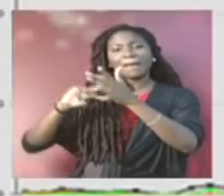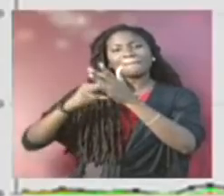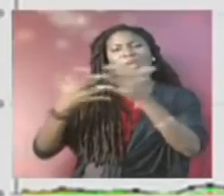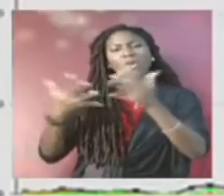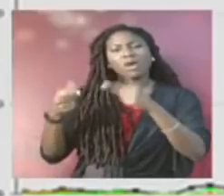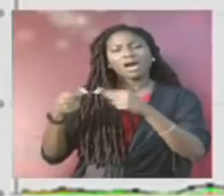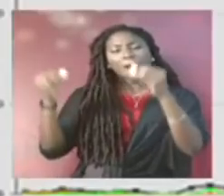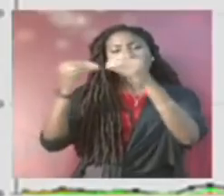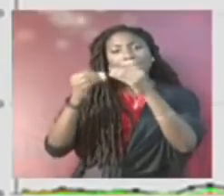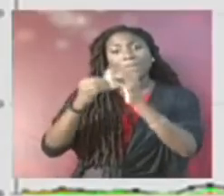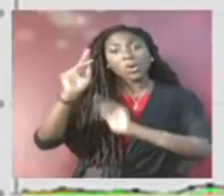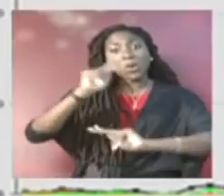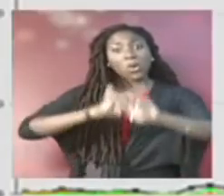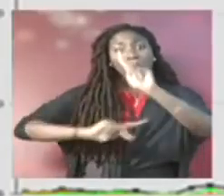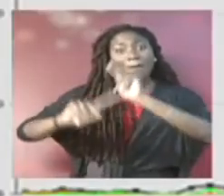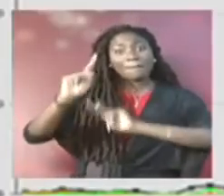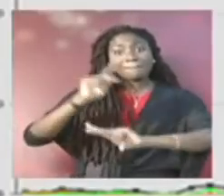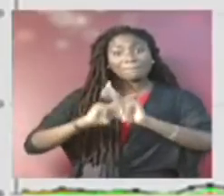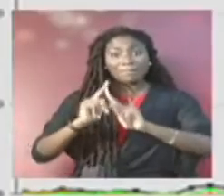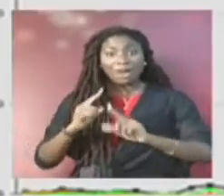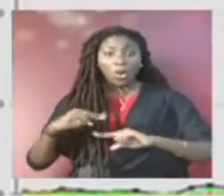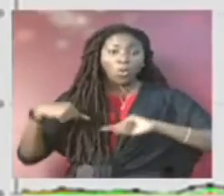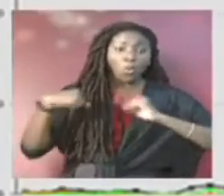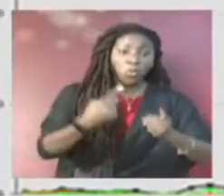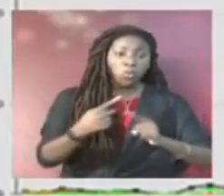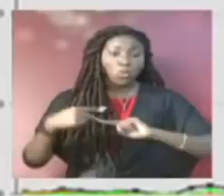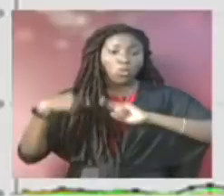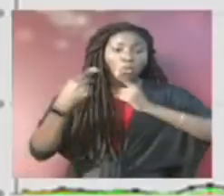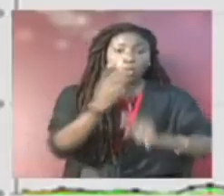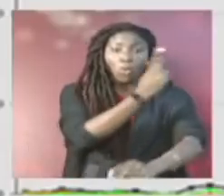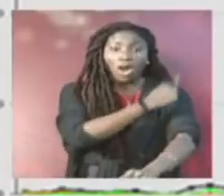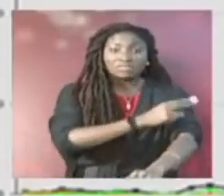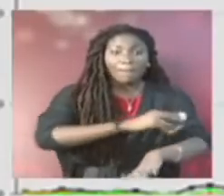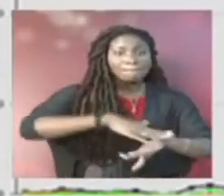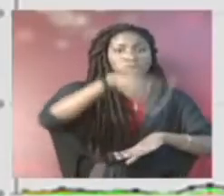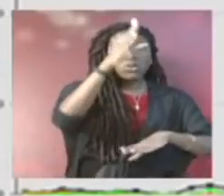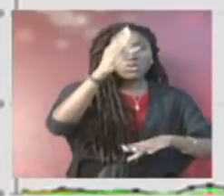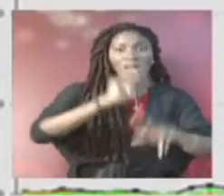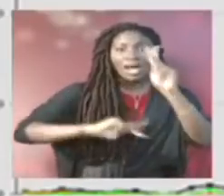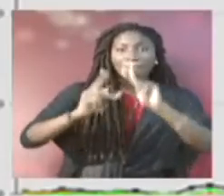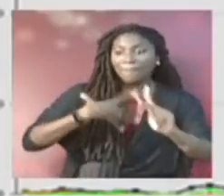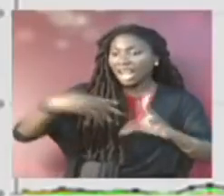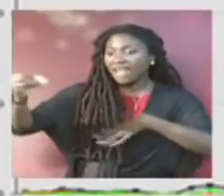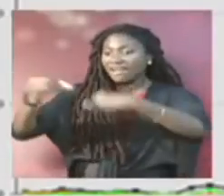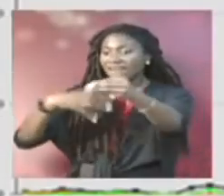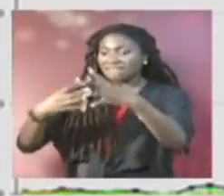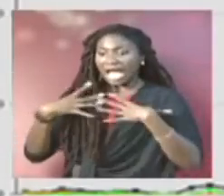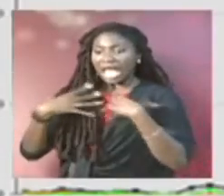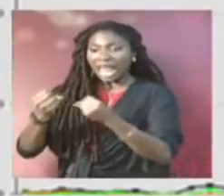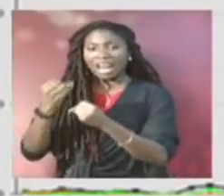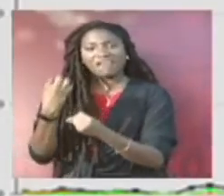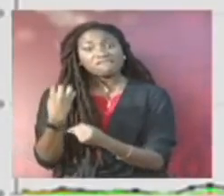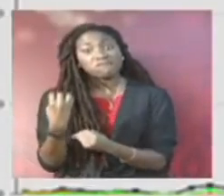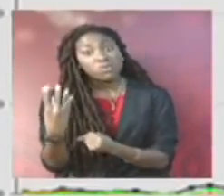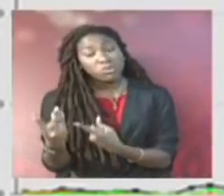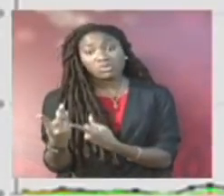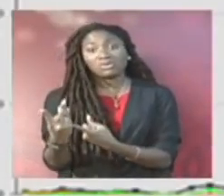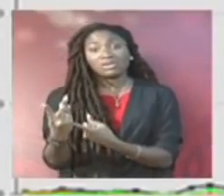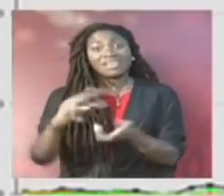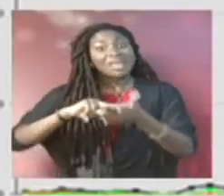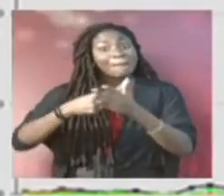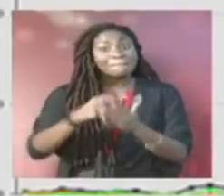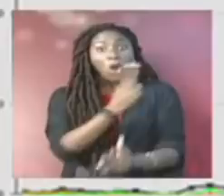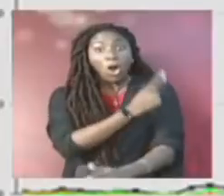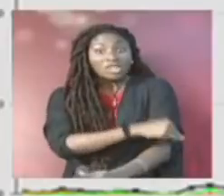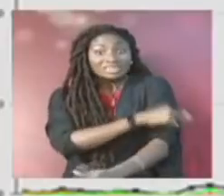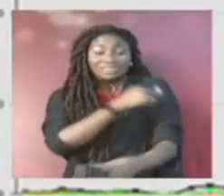admitted than discharged, meaning that the hospitals are filling at a faster rate that they can empty, is a cause for concern,